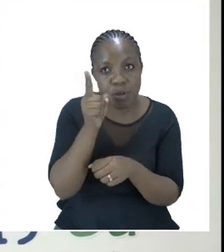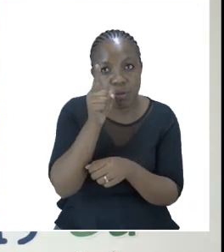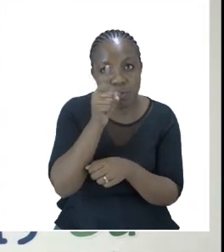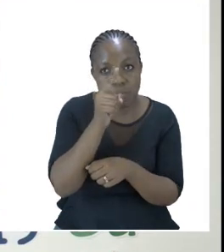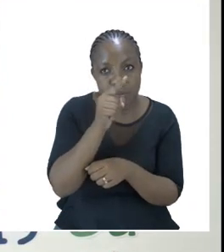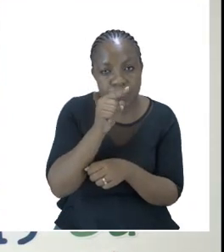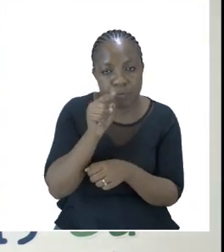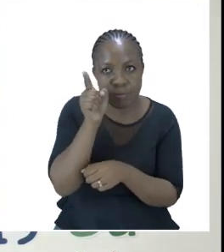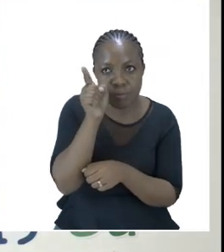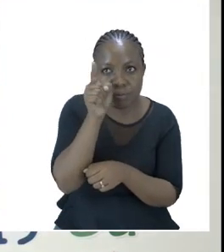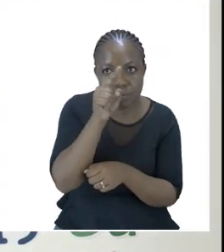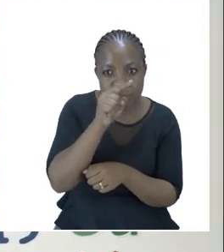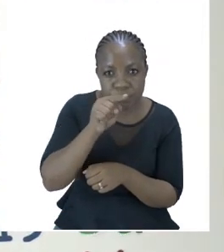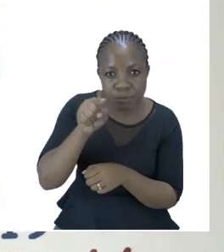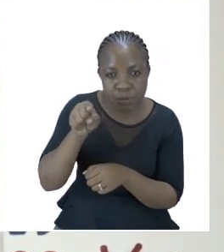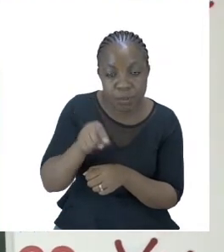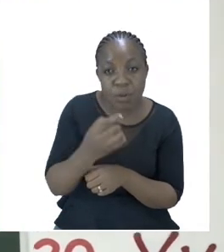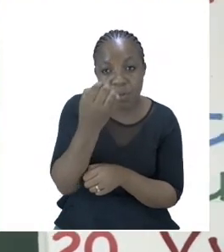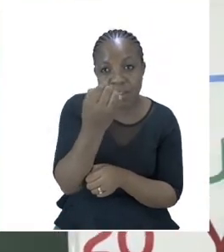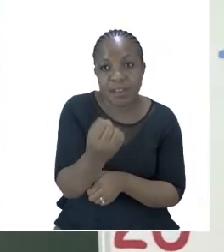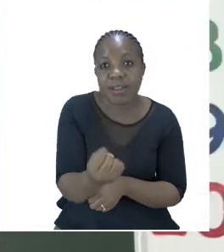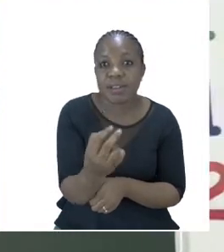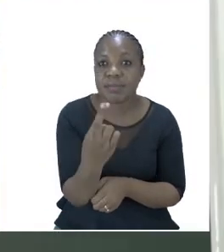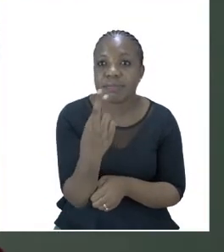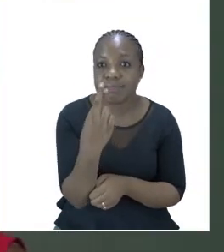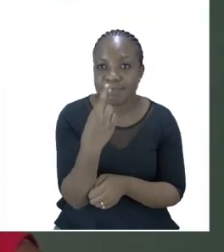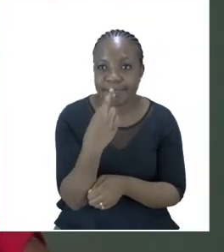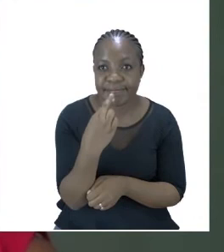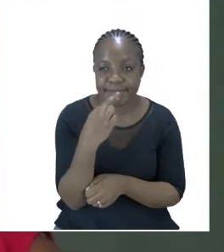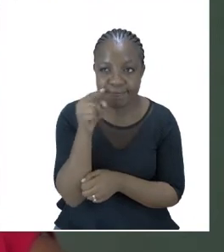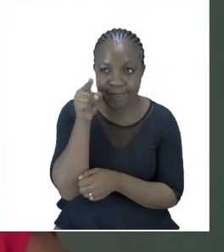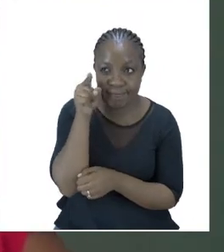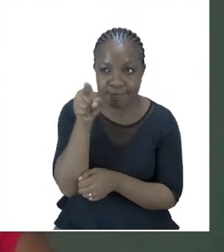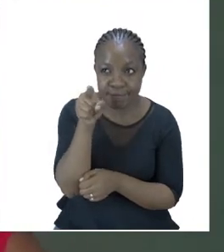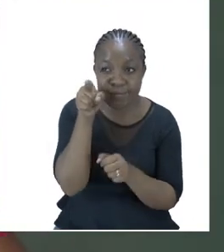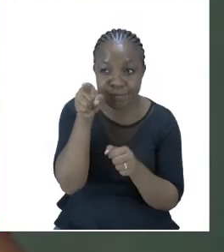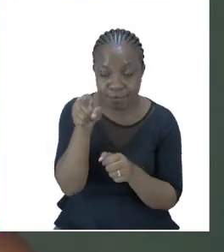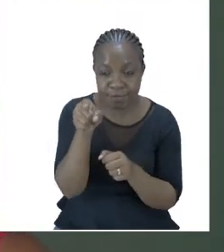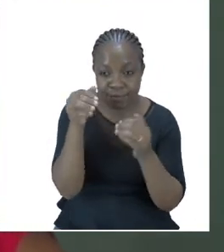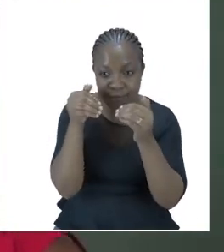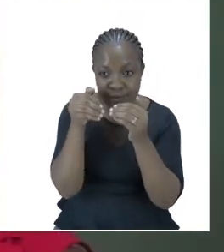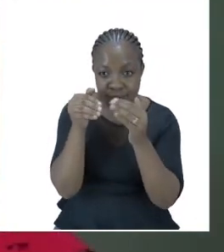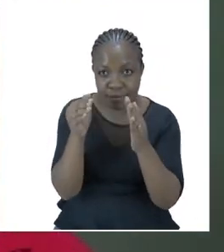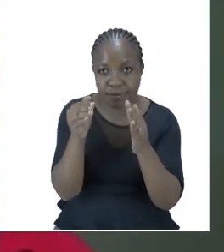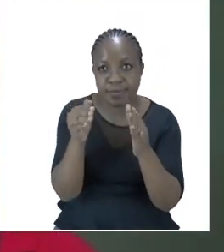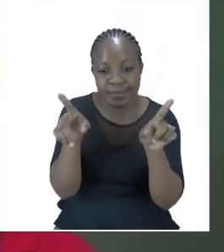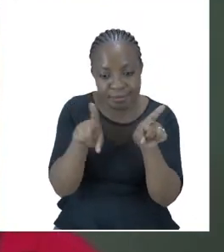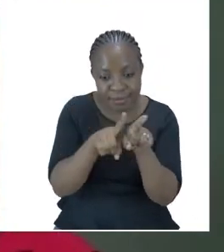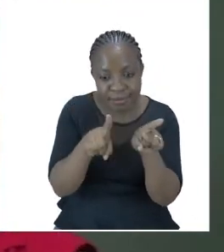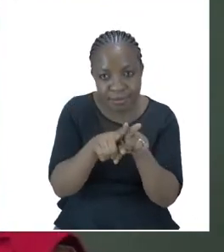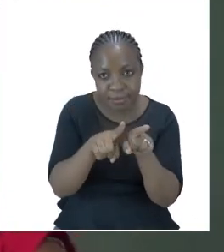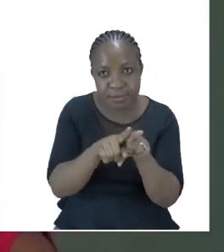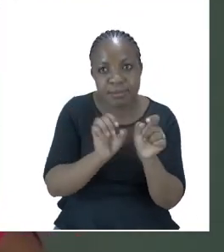dot. Please check in your booklets. You should also start at the dot. So you are going to first do it with